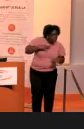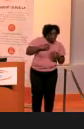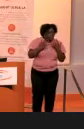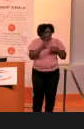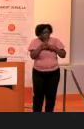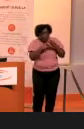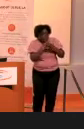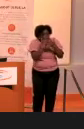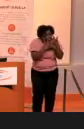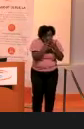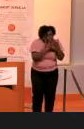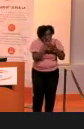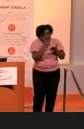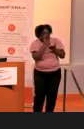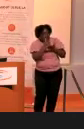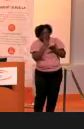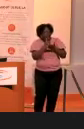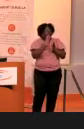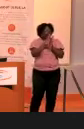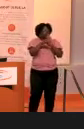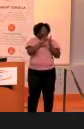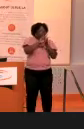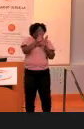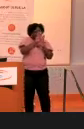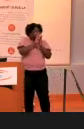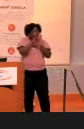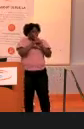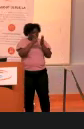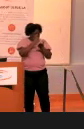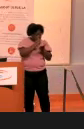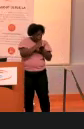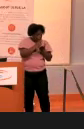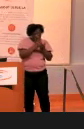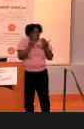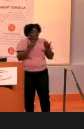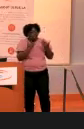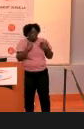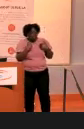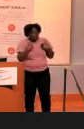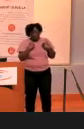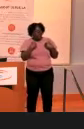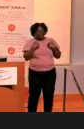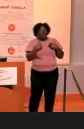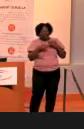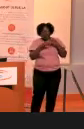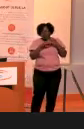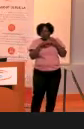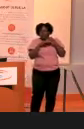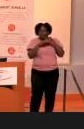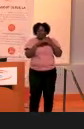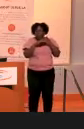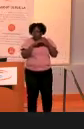can either come in on their background therapy that have stable doses, such as